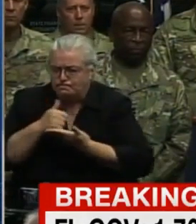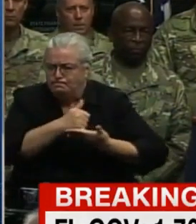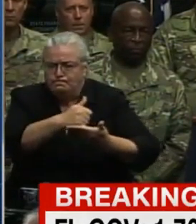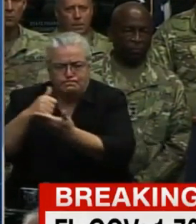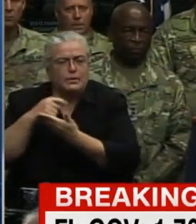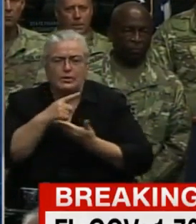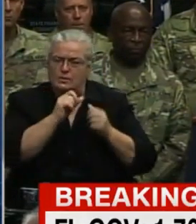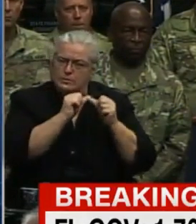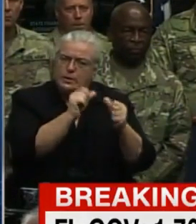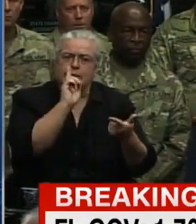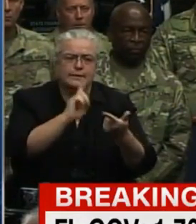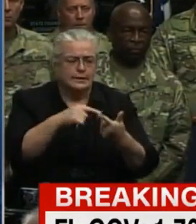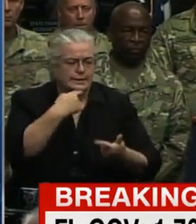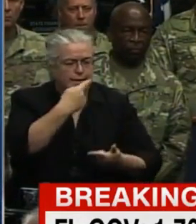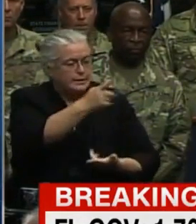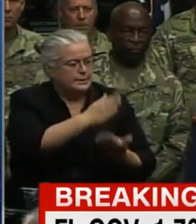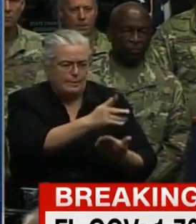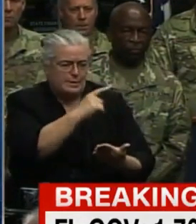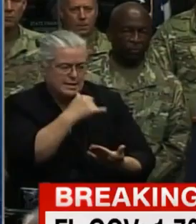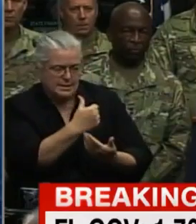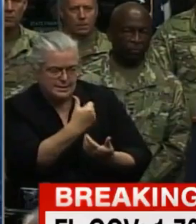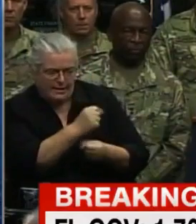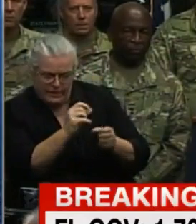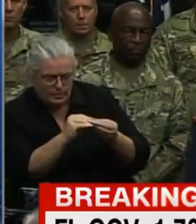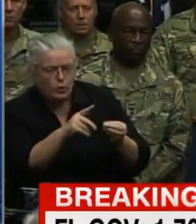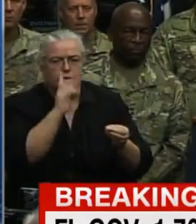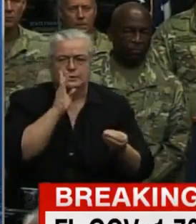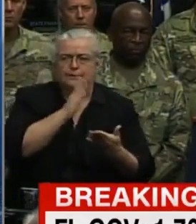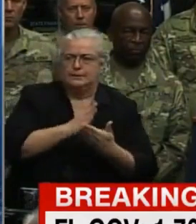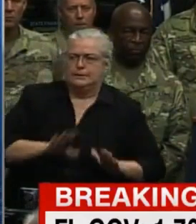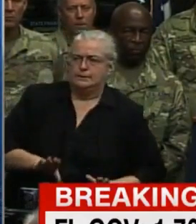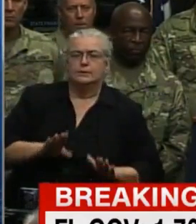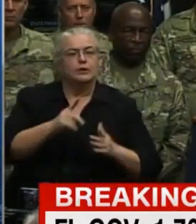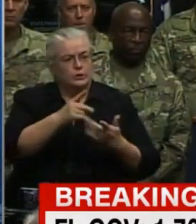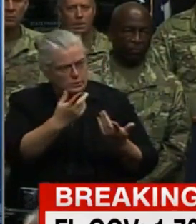longer safe. We cannot thank them enough.